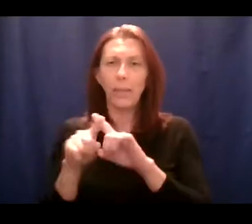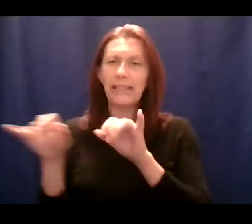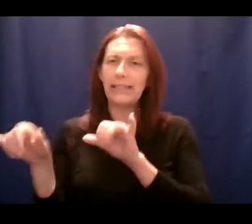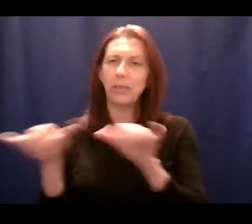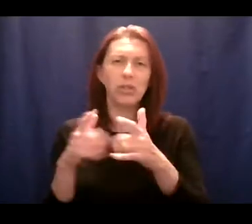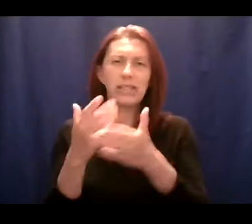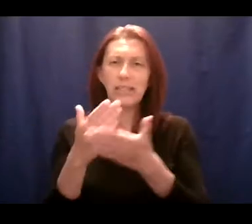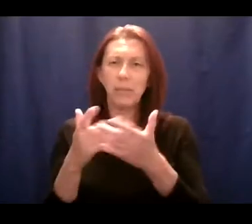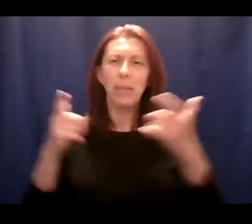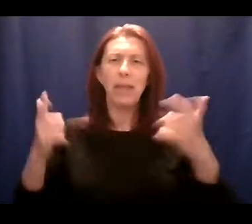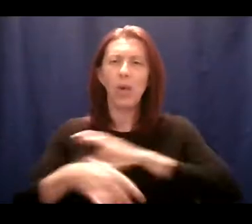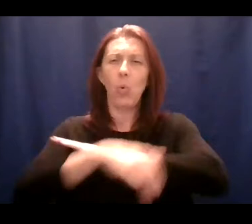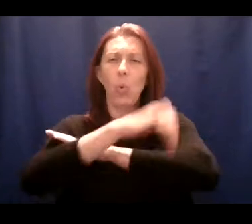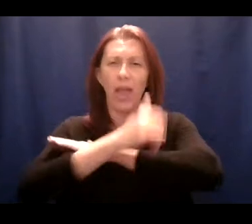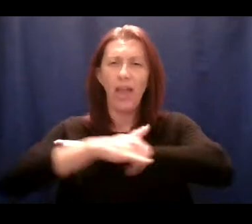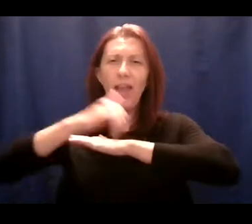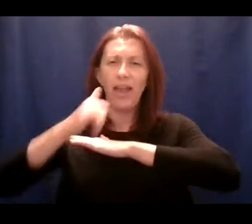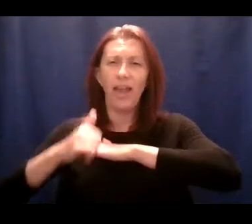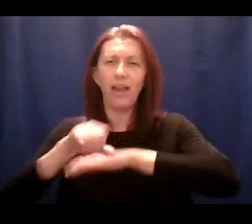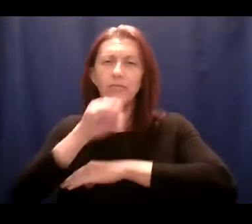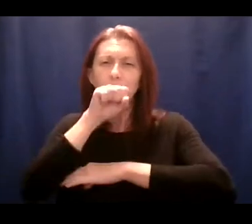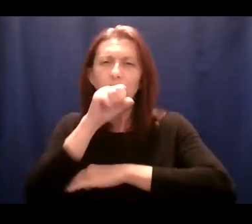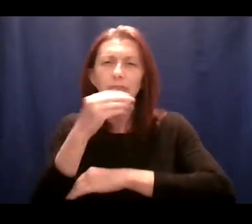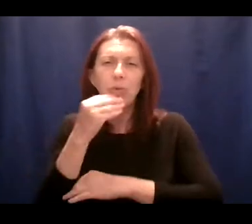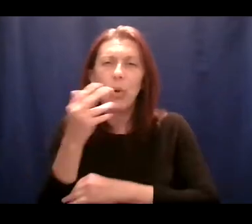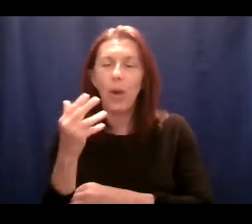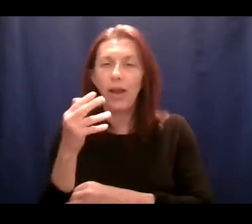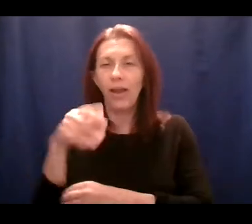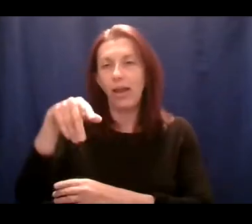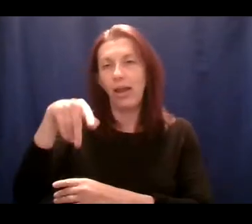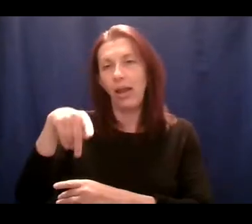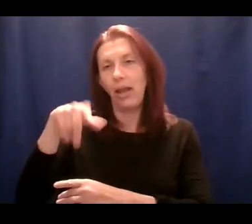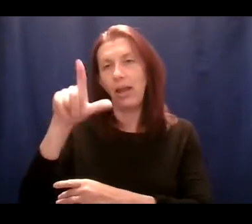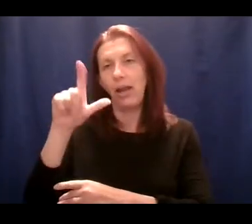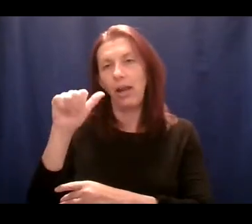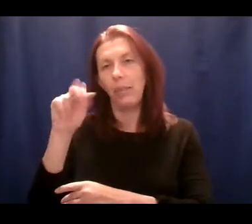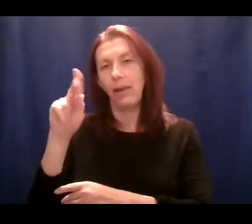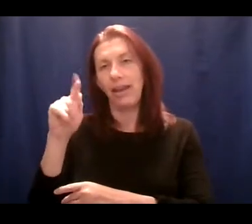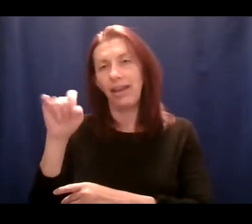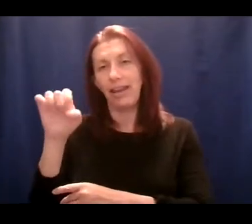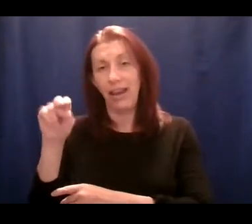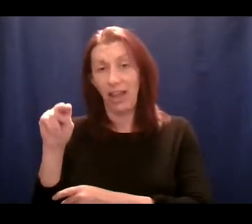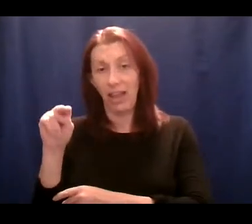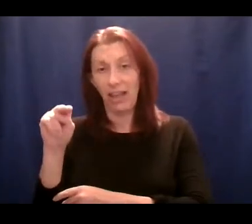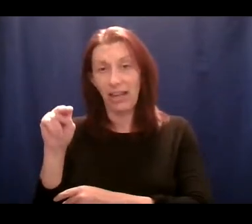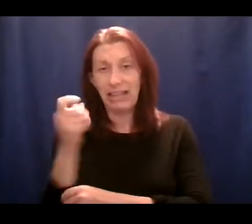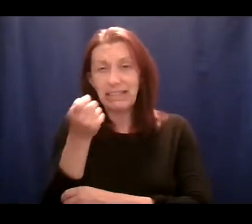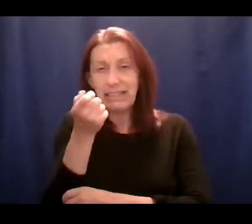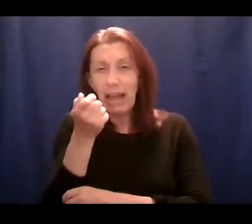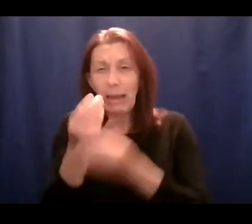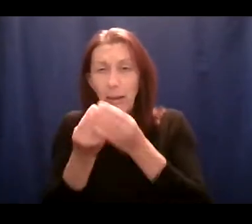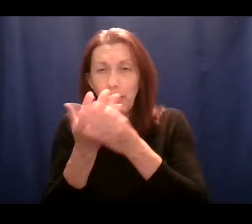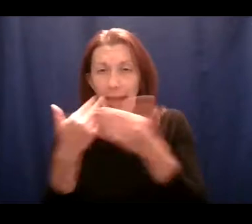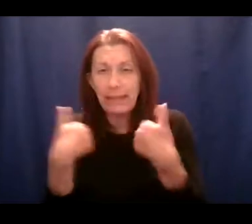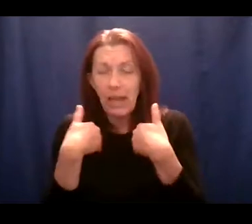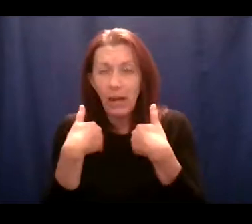out there, it loves to eat plankton. It eats these tiny little plants and animals. It opens up its mouth, and